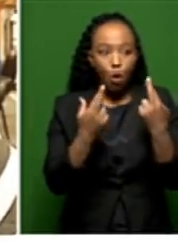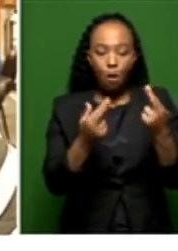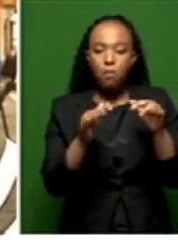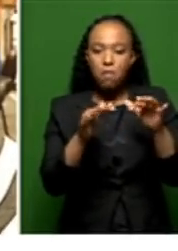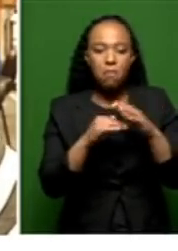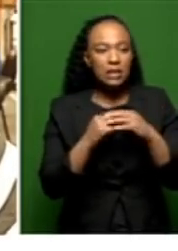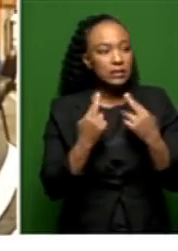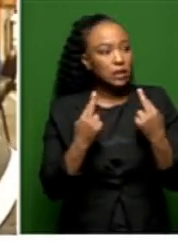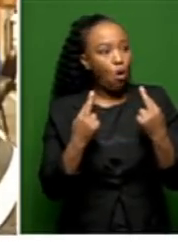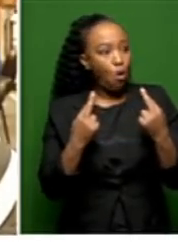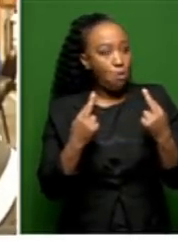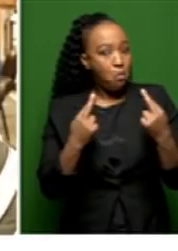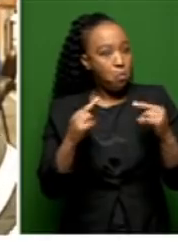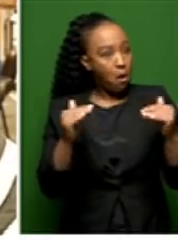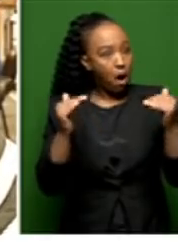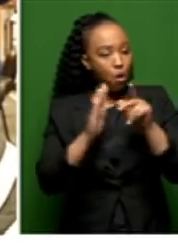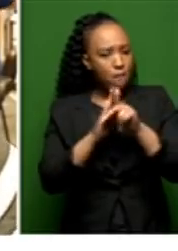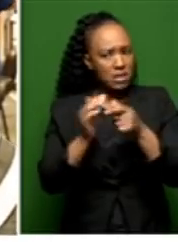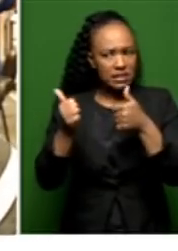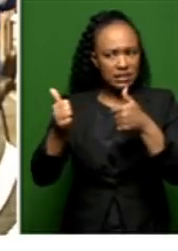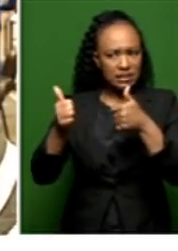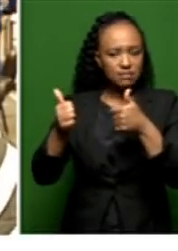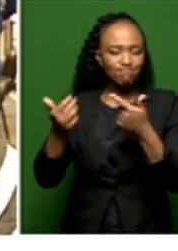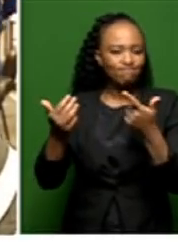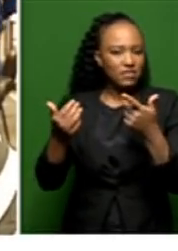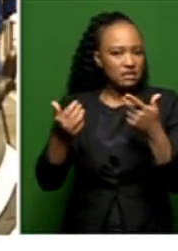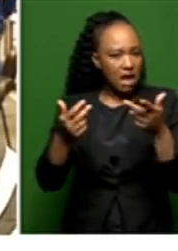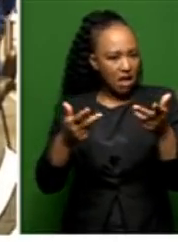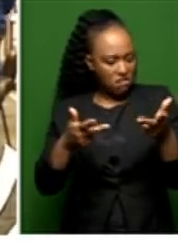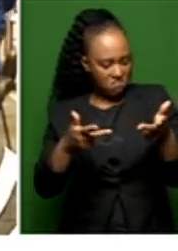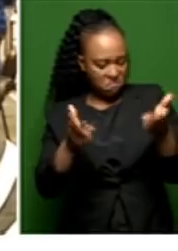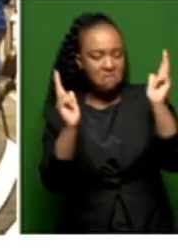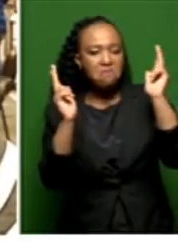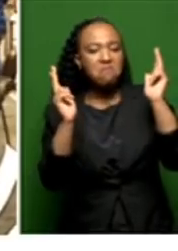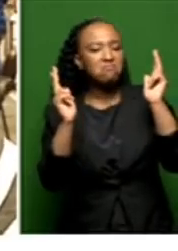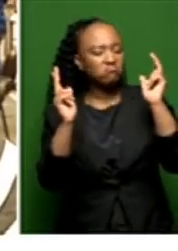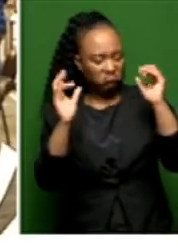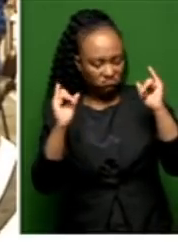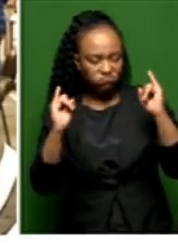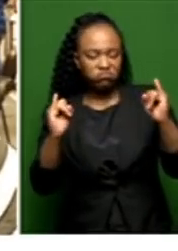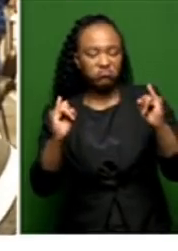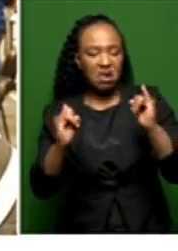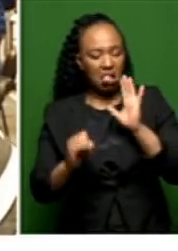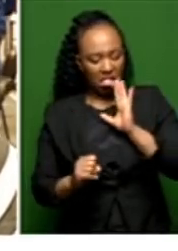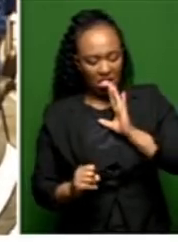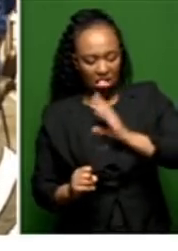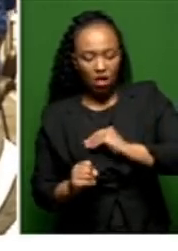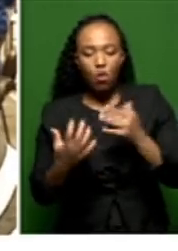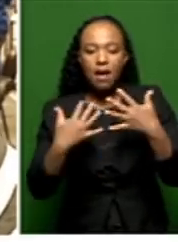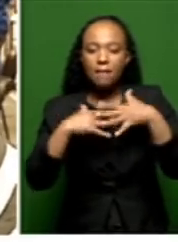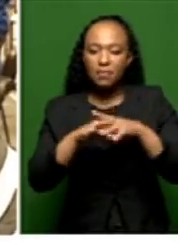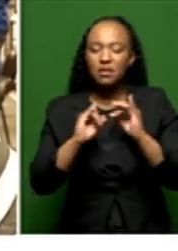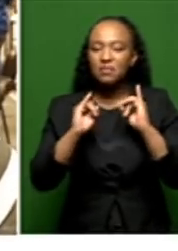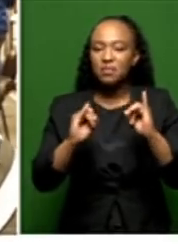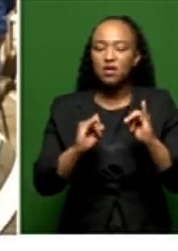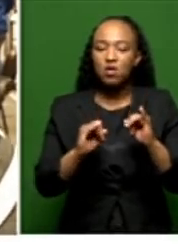so high because the policies are so good, and then it dashes them so devastatingly because the implementation is not right, and the hearts